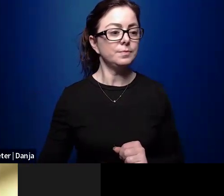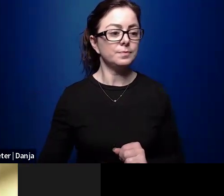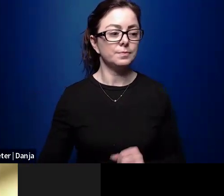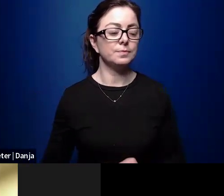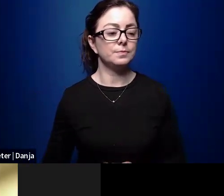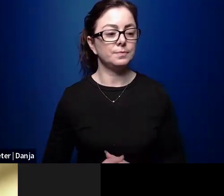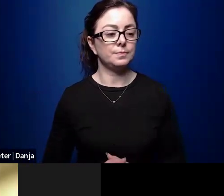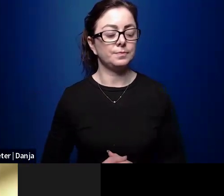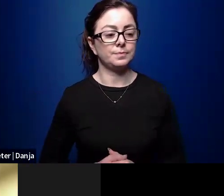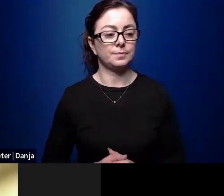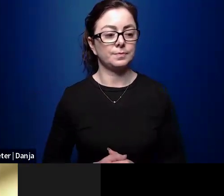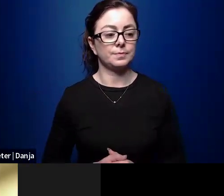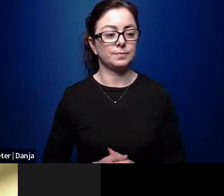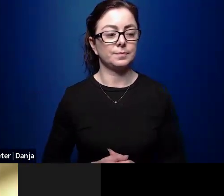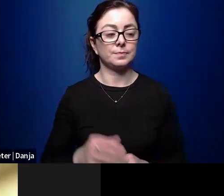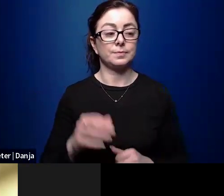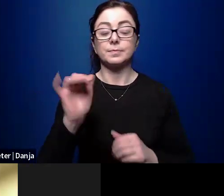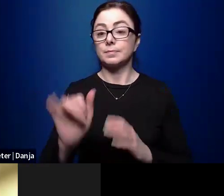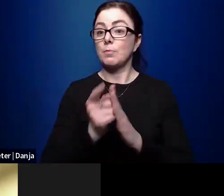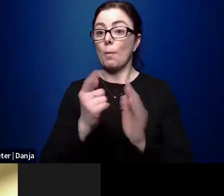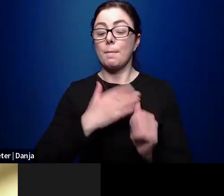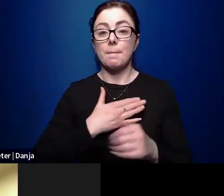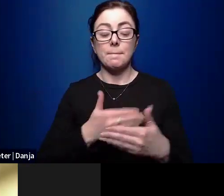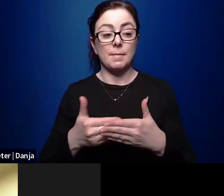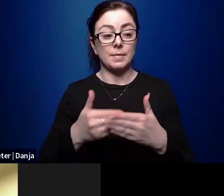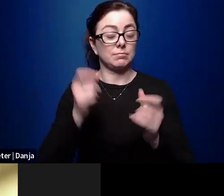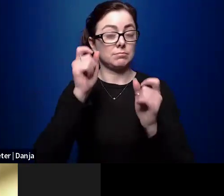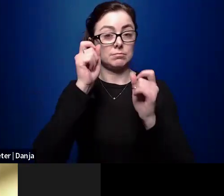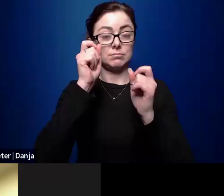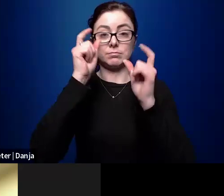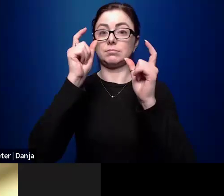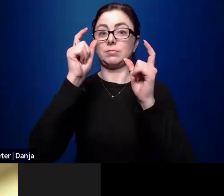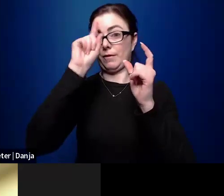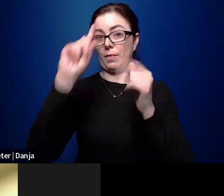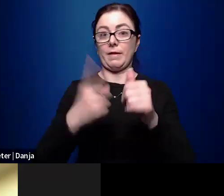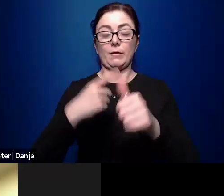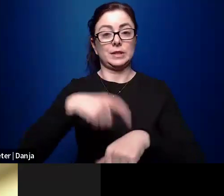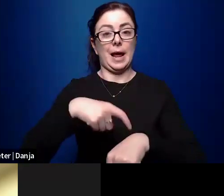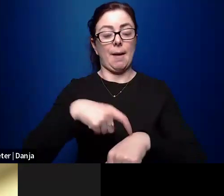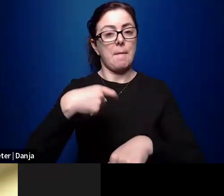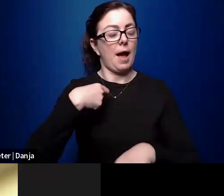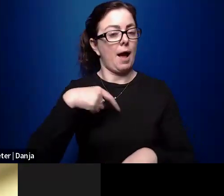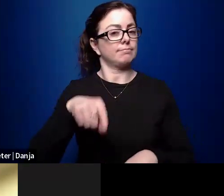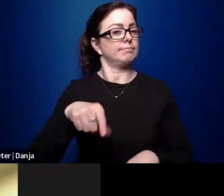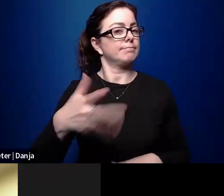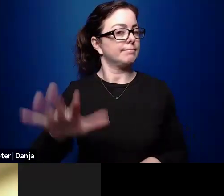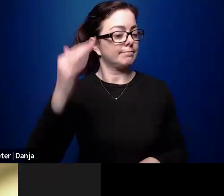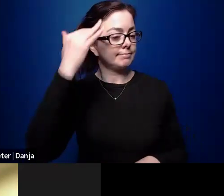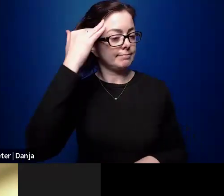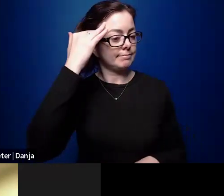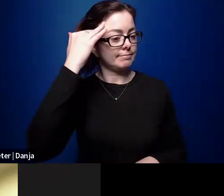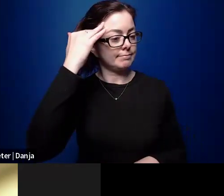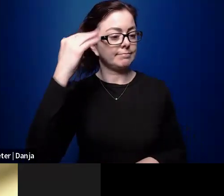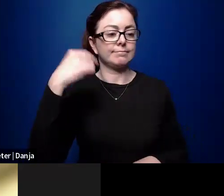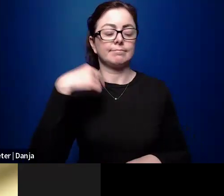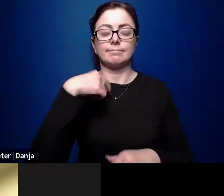The moment my baby opened his eyes for the first time, I knew. I saw for the first time what others